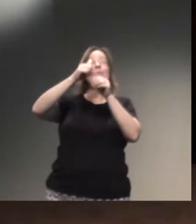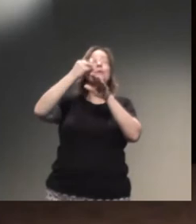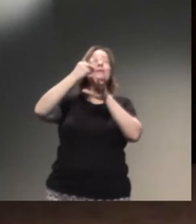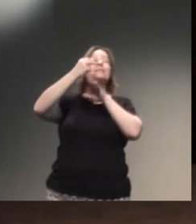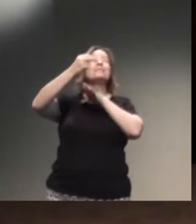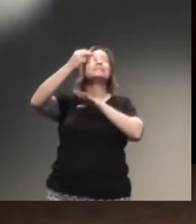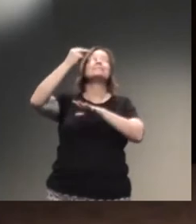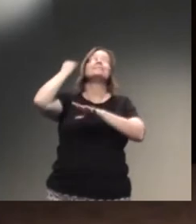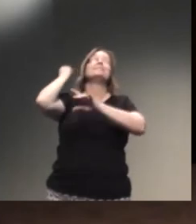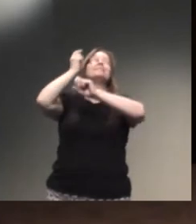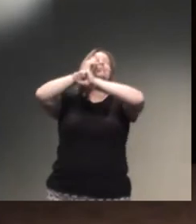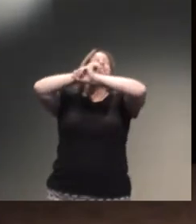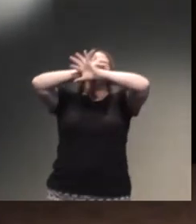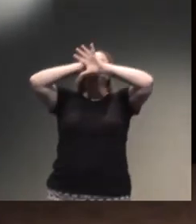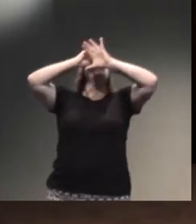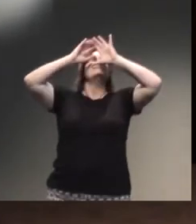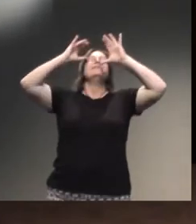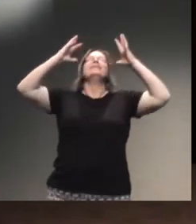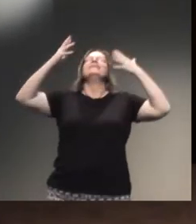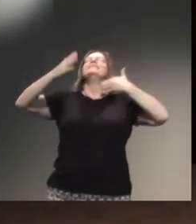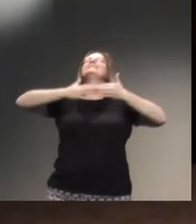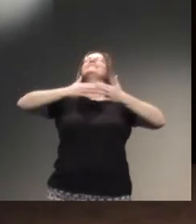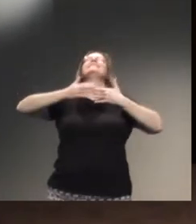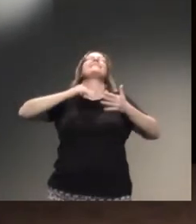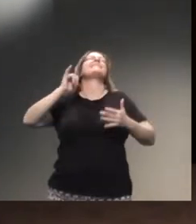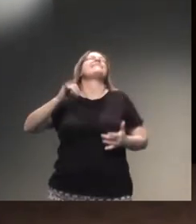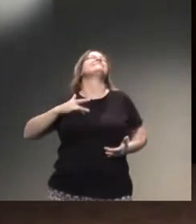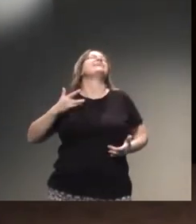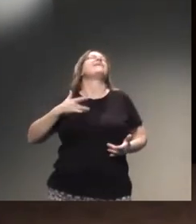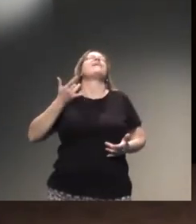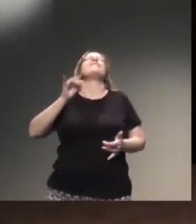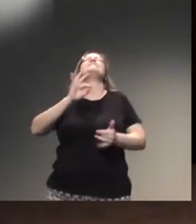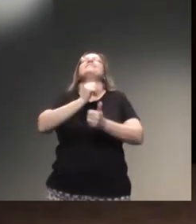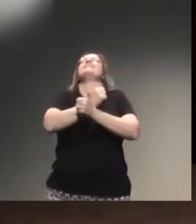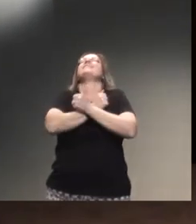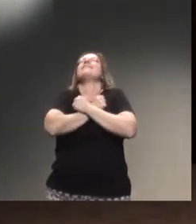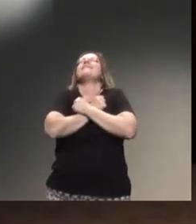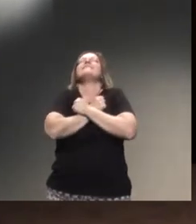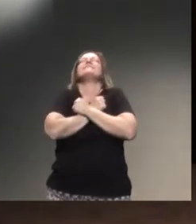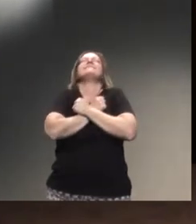that feeling of true, pure love to flow through us.